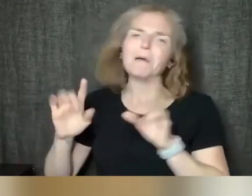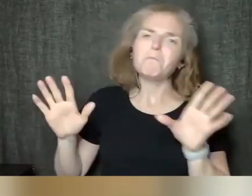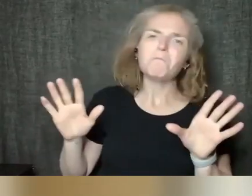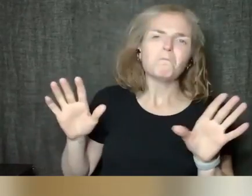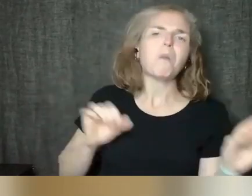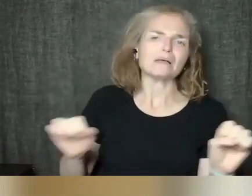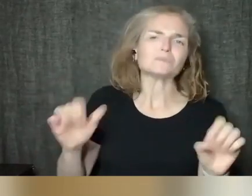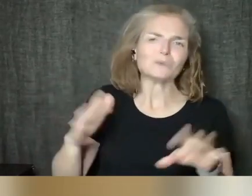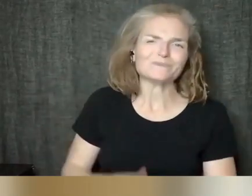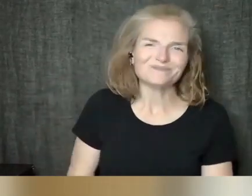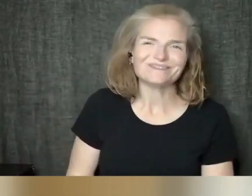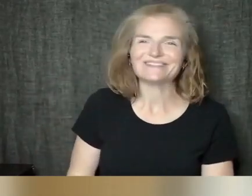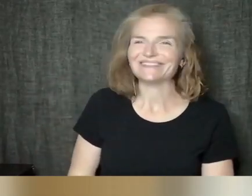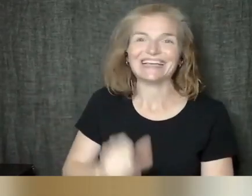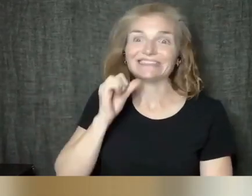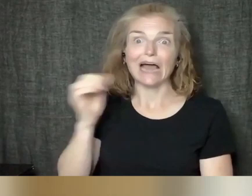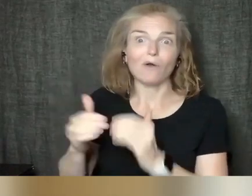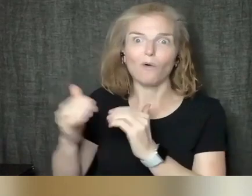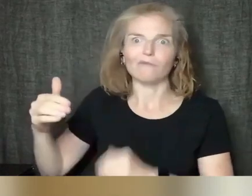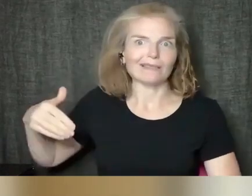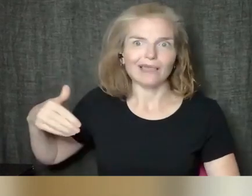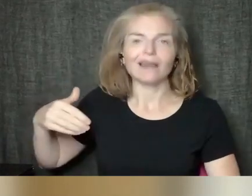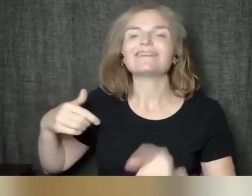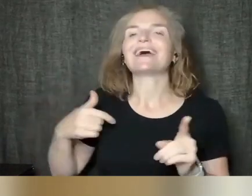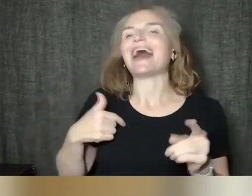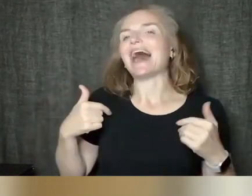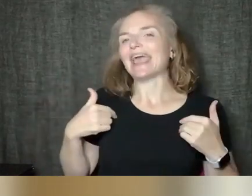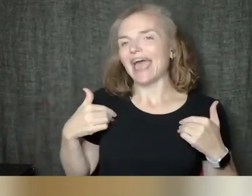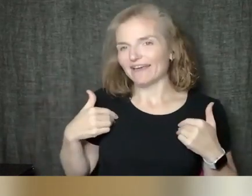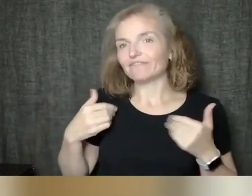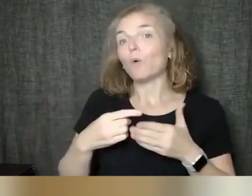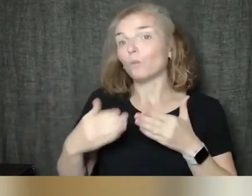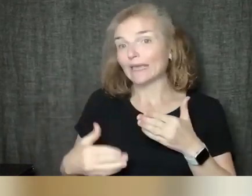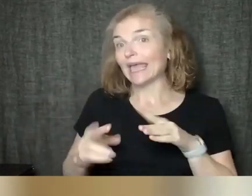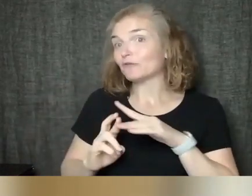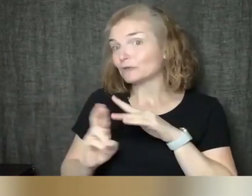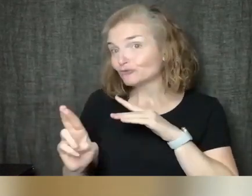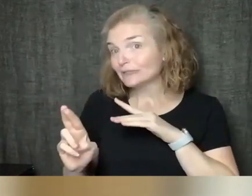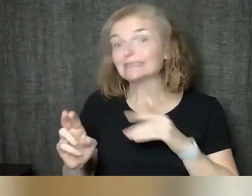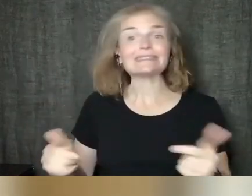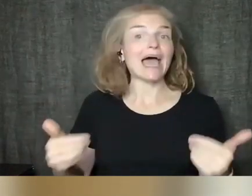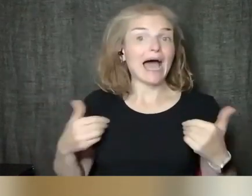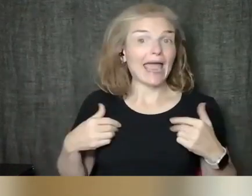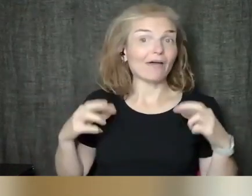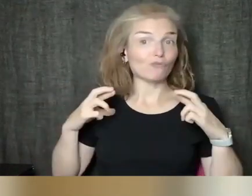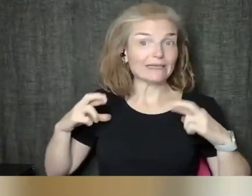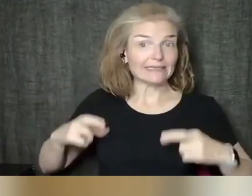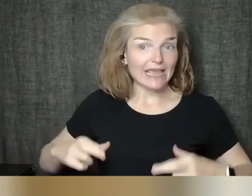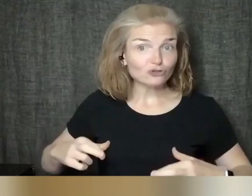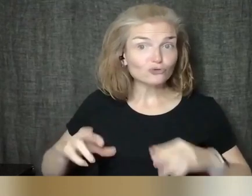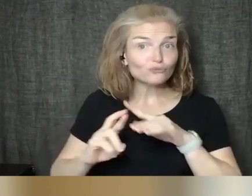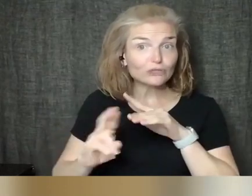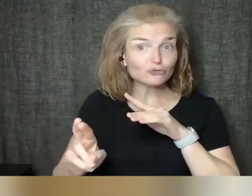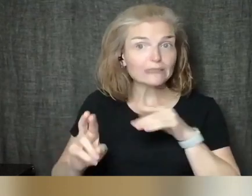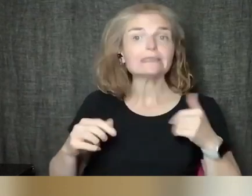doable. Mm-hmm. So I have weekend retreats. I also teach residential retreats where I go very